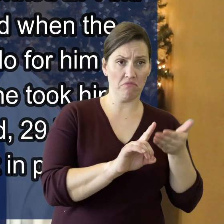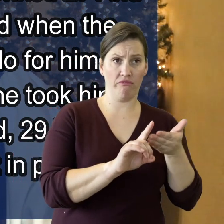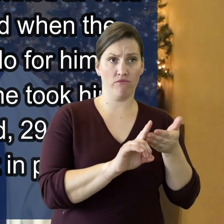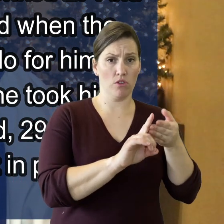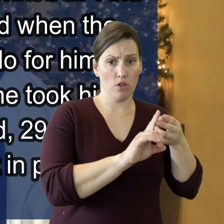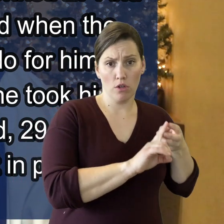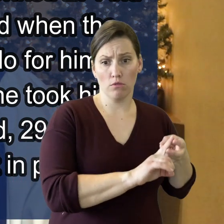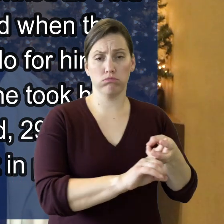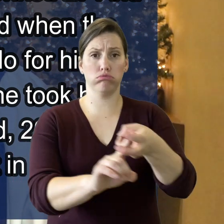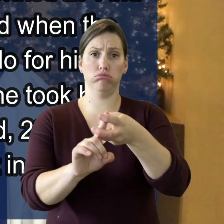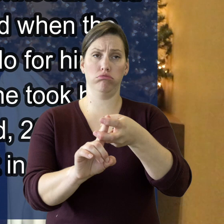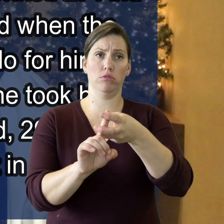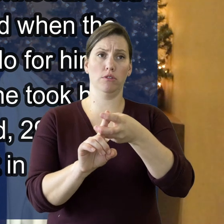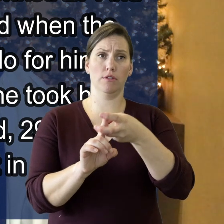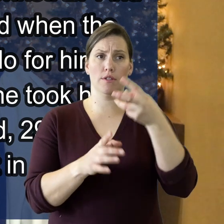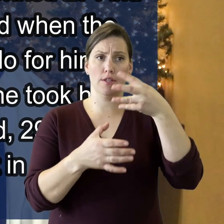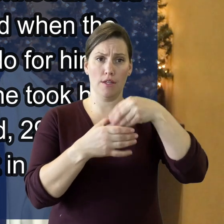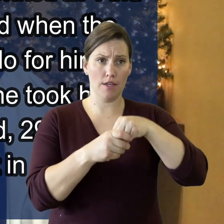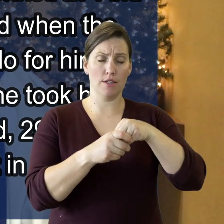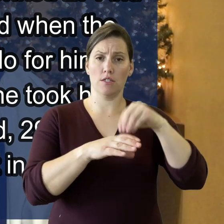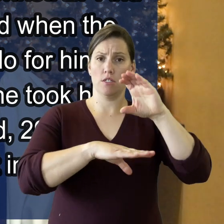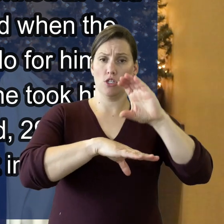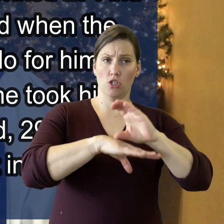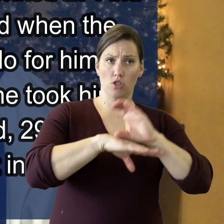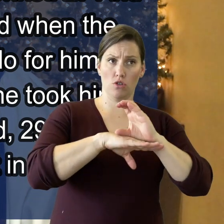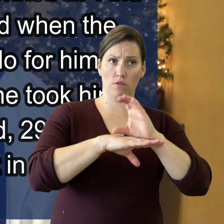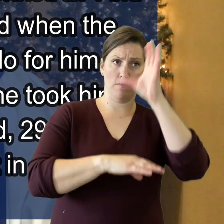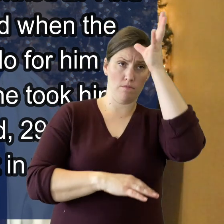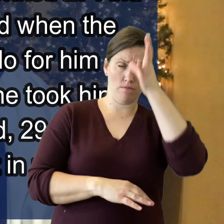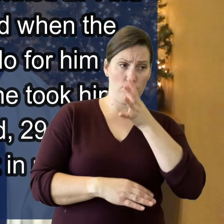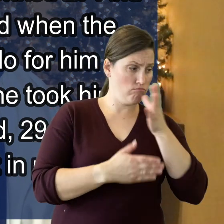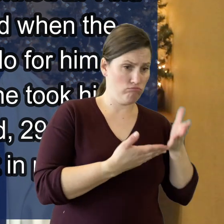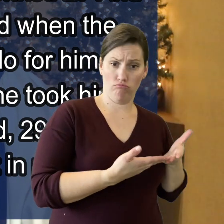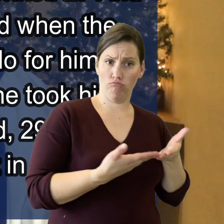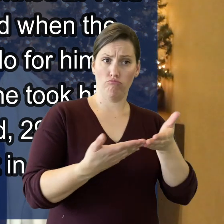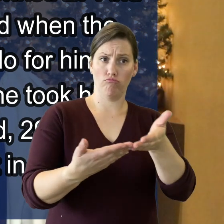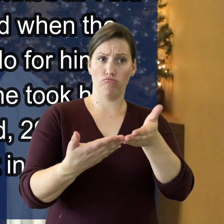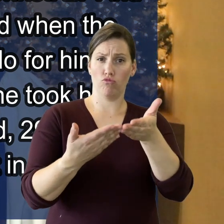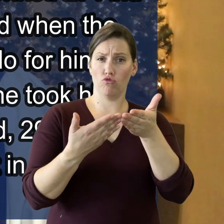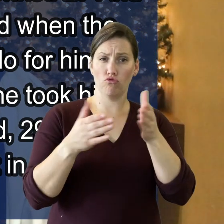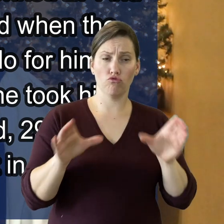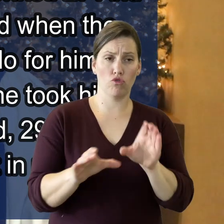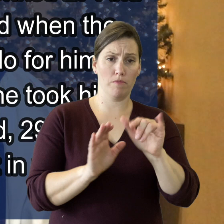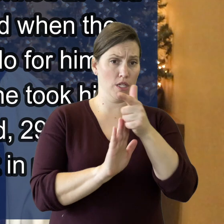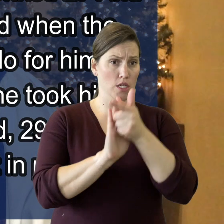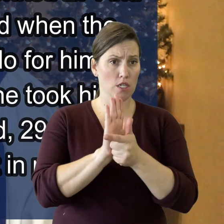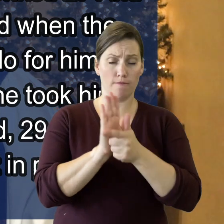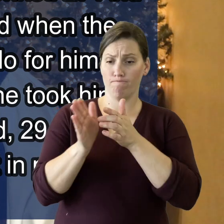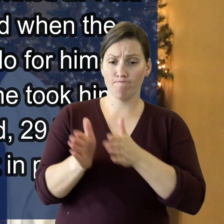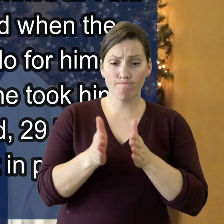Spirit into the temple. And when the parents brought the child Jesus to do for him according to the custom of the